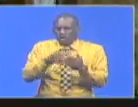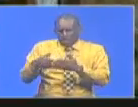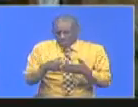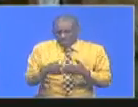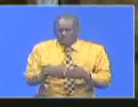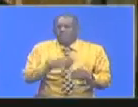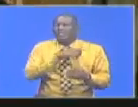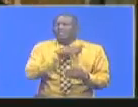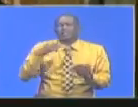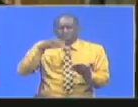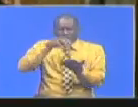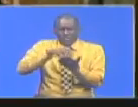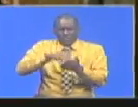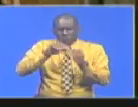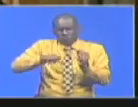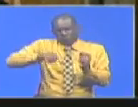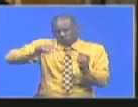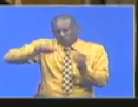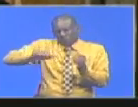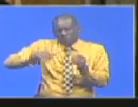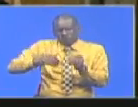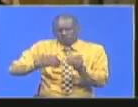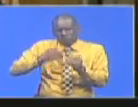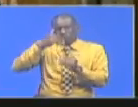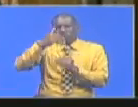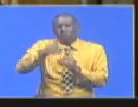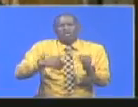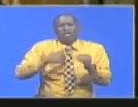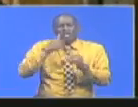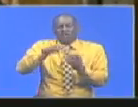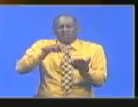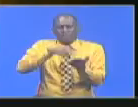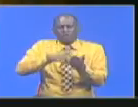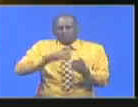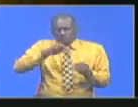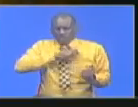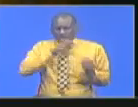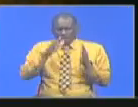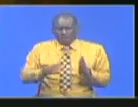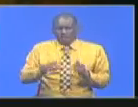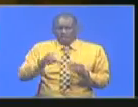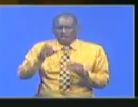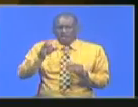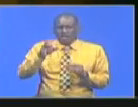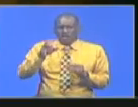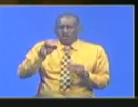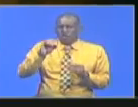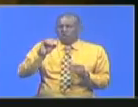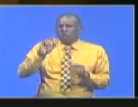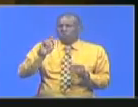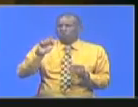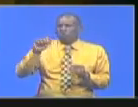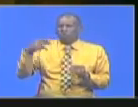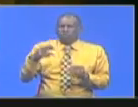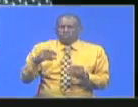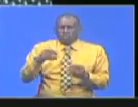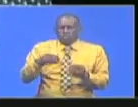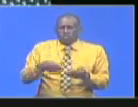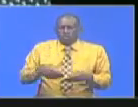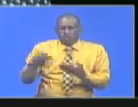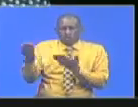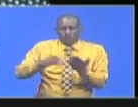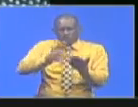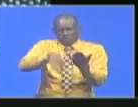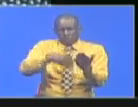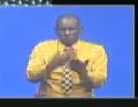murder trial might be delayed. This comes after Migori Governor Okoth Obado filed an application to have